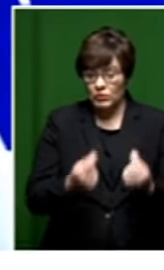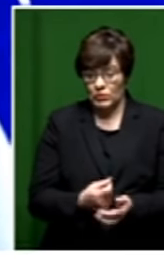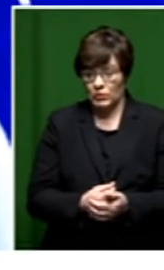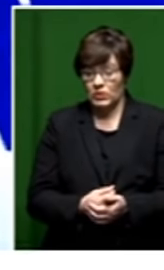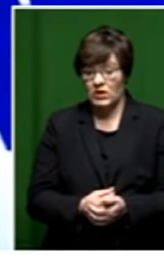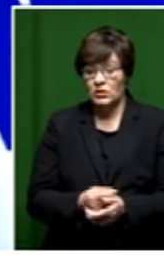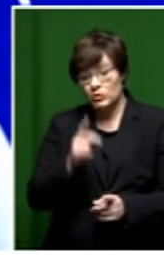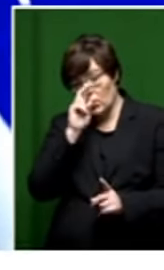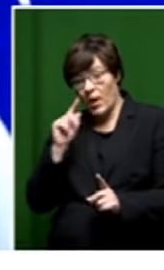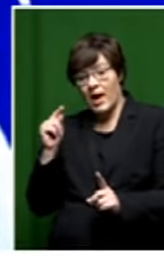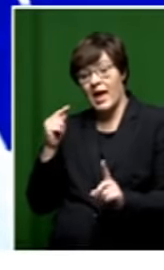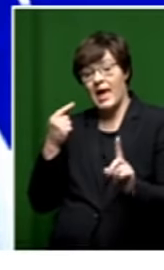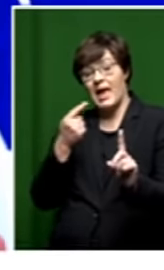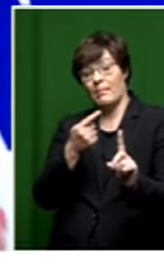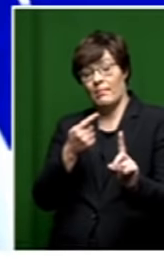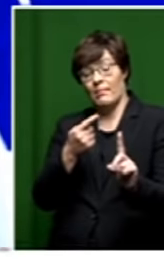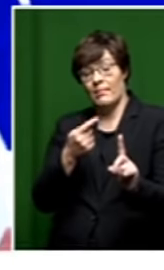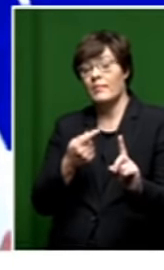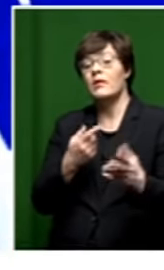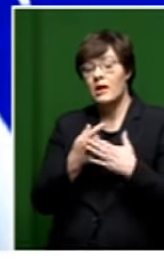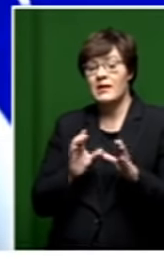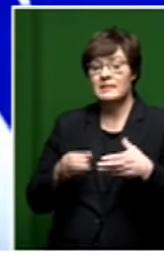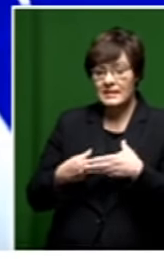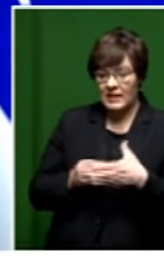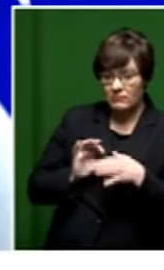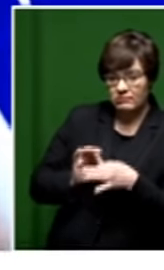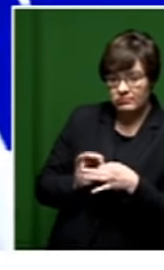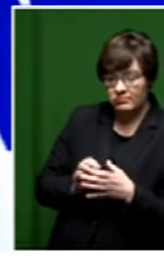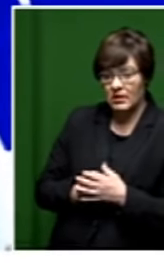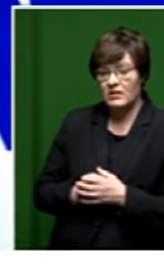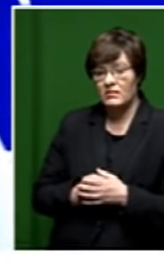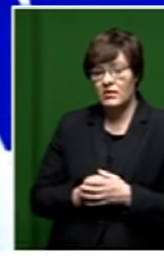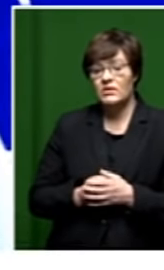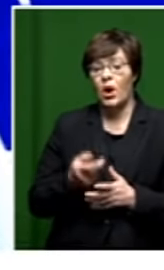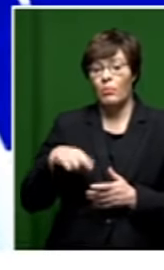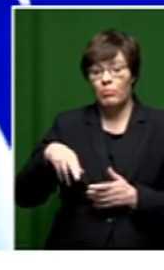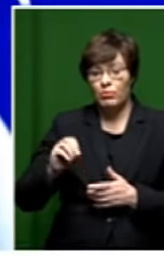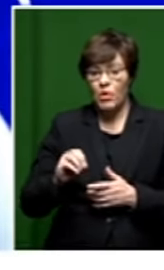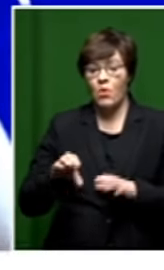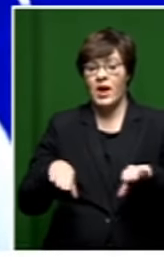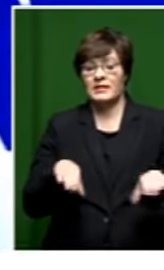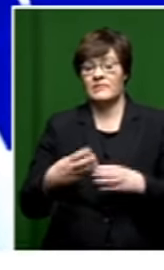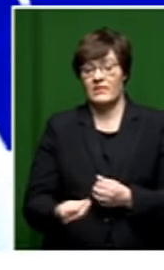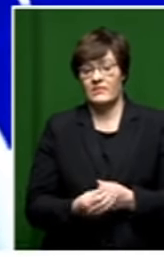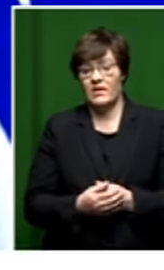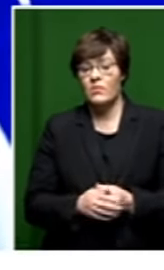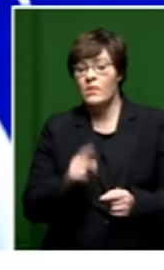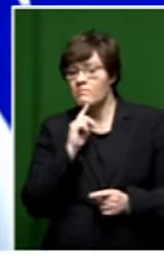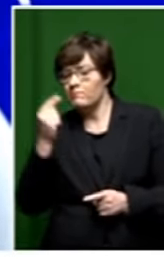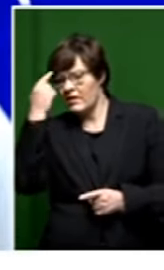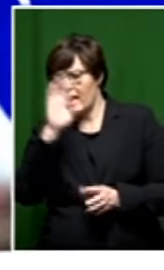for us is such that we work with the sector. We are proactive in our engagements. We are